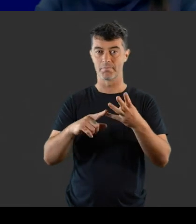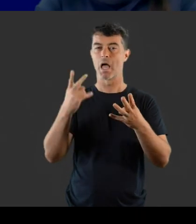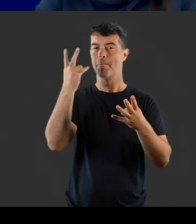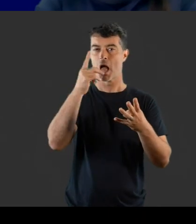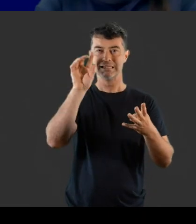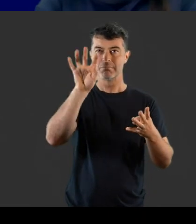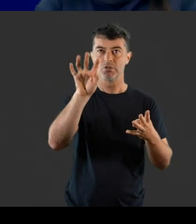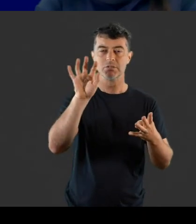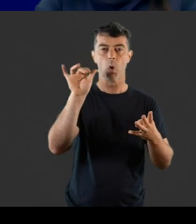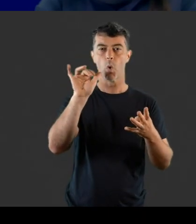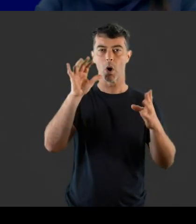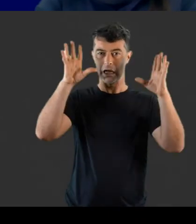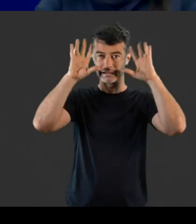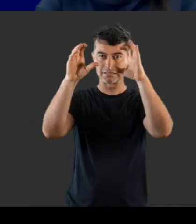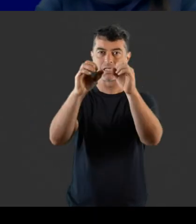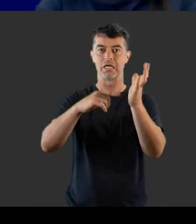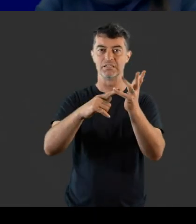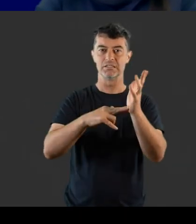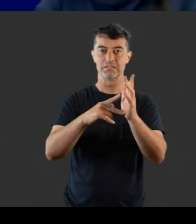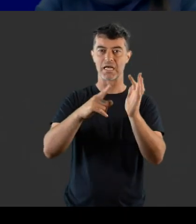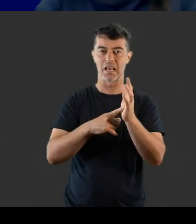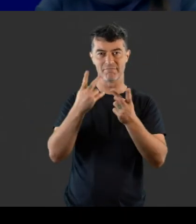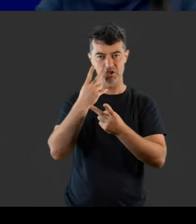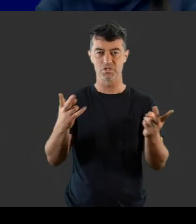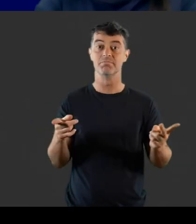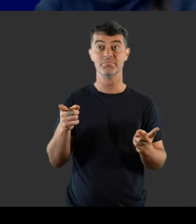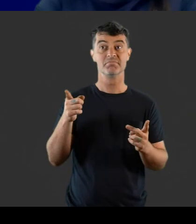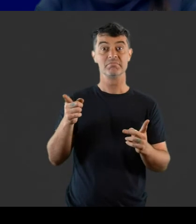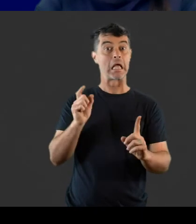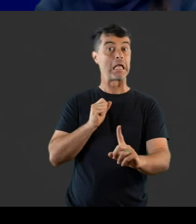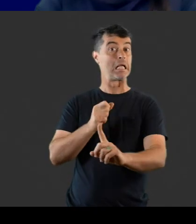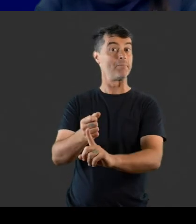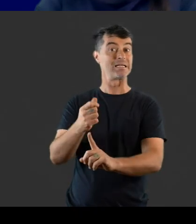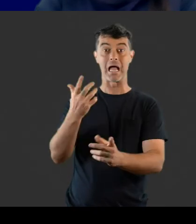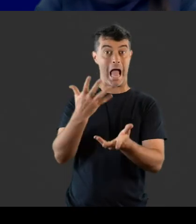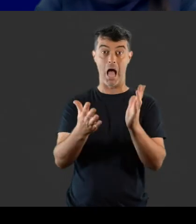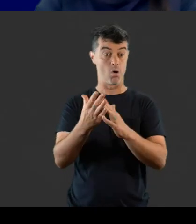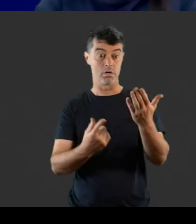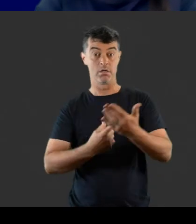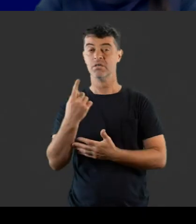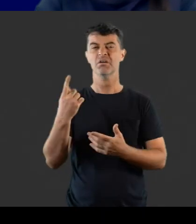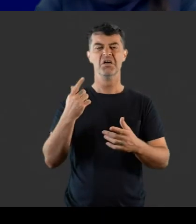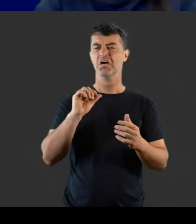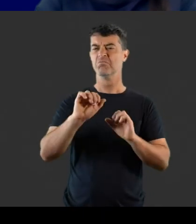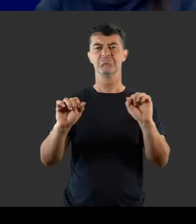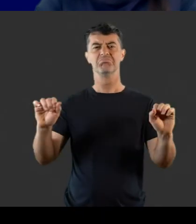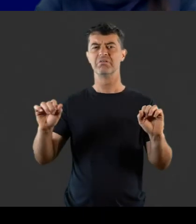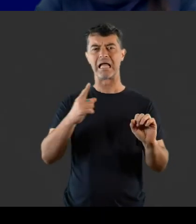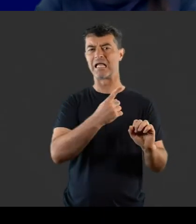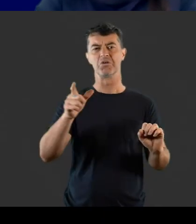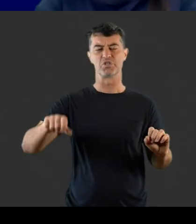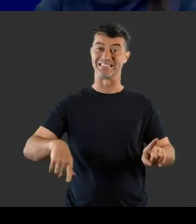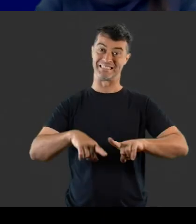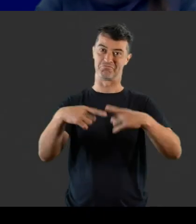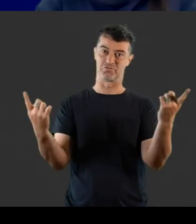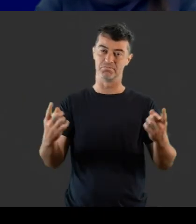scotoma, blind spots, and tunnel vision. The cause and functional impact of these deficits vary